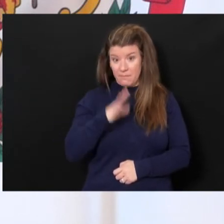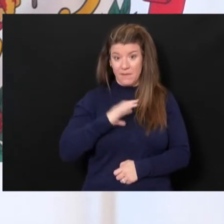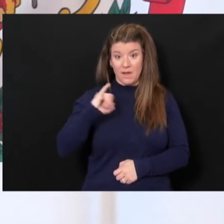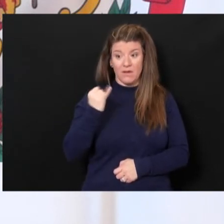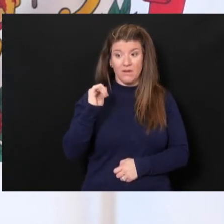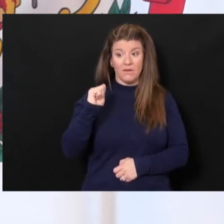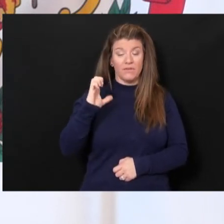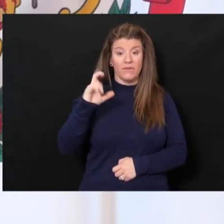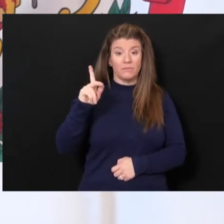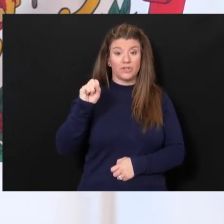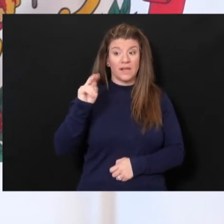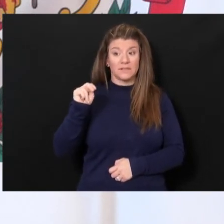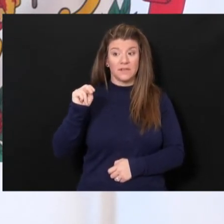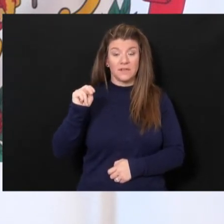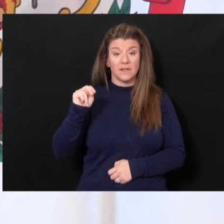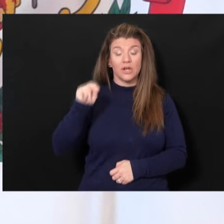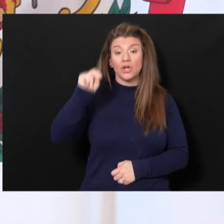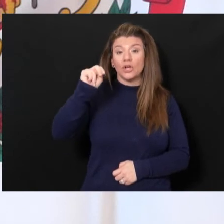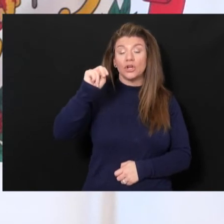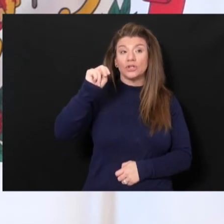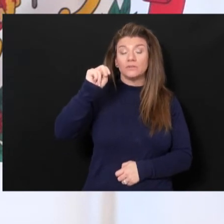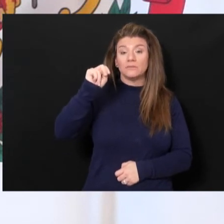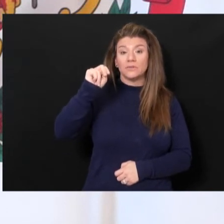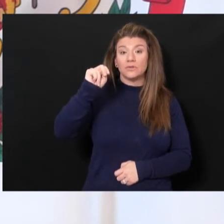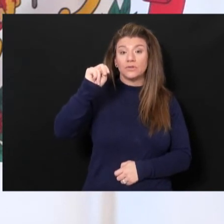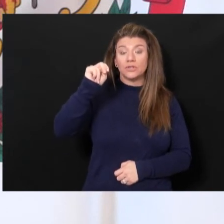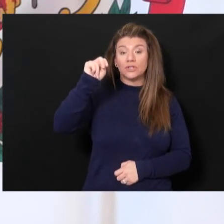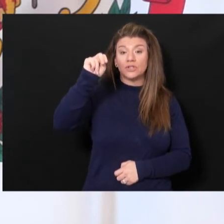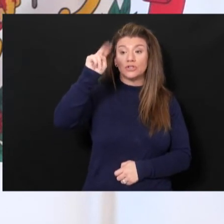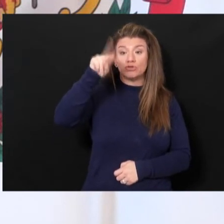Jackson County. And our